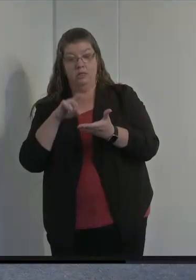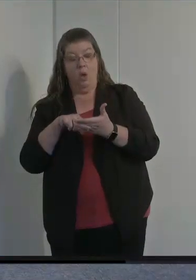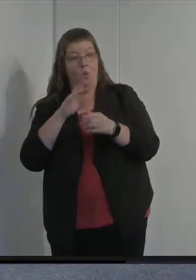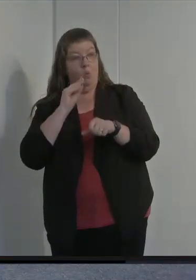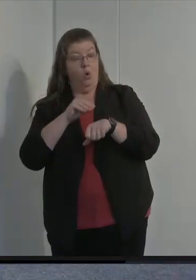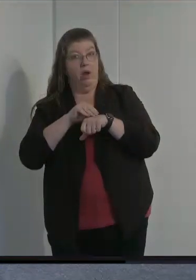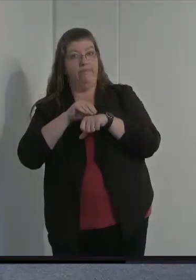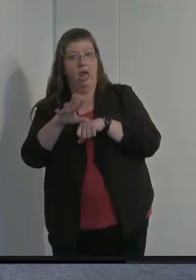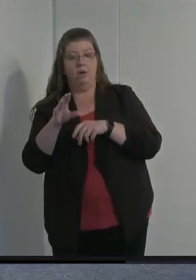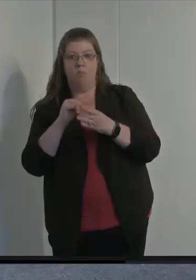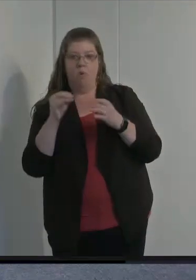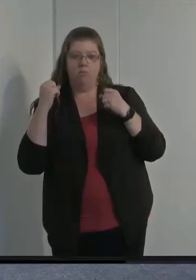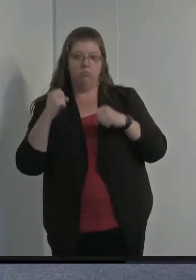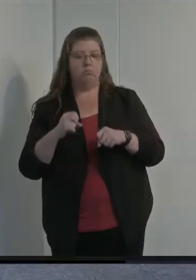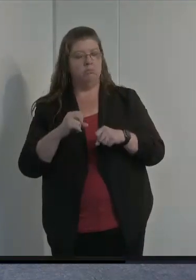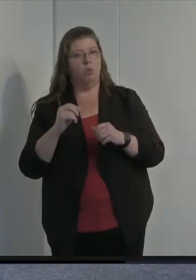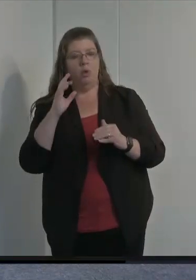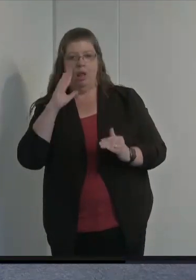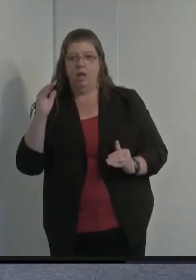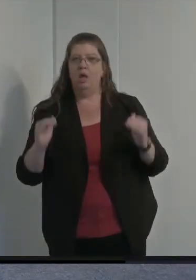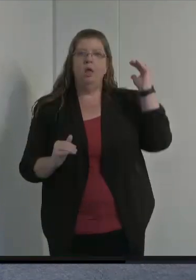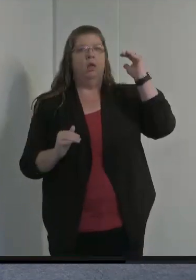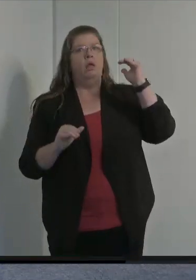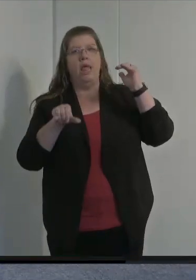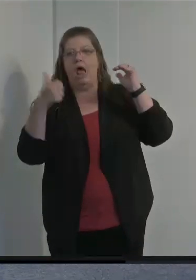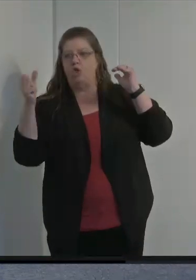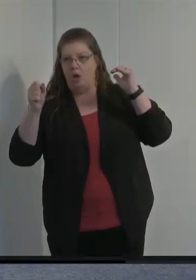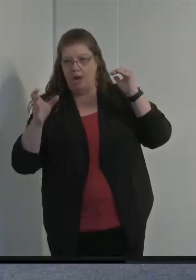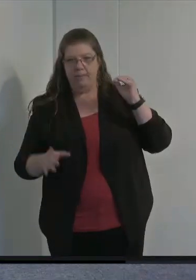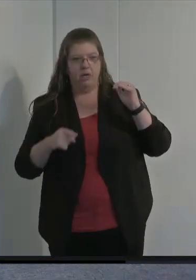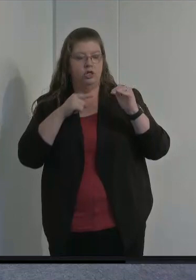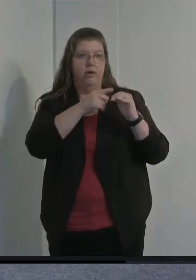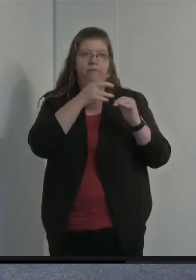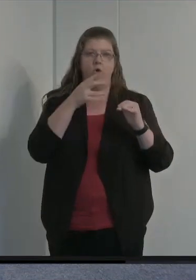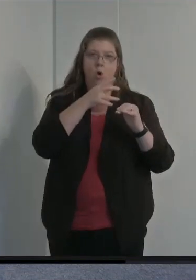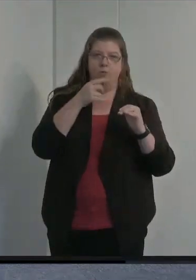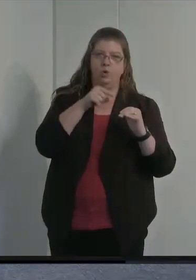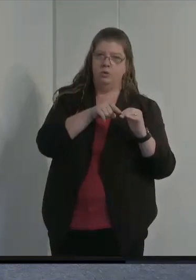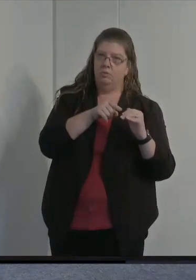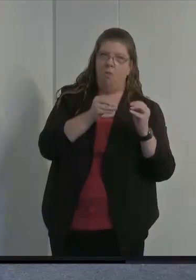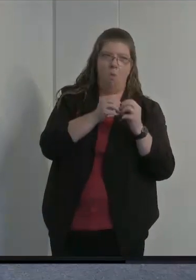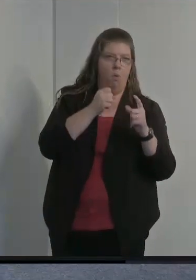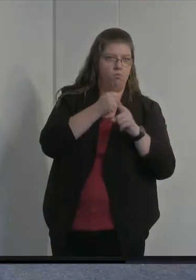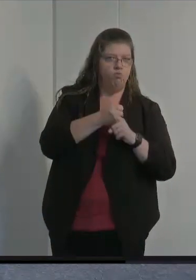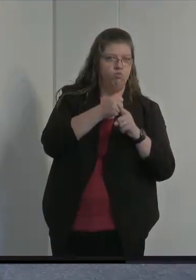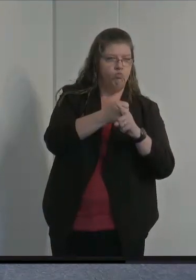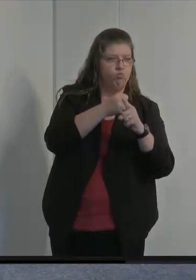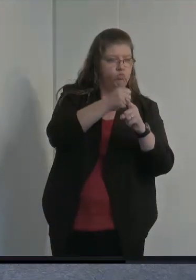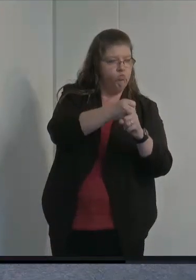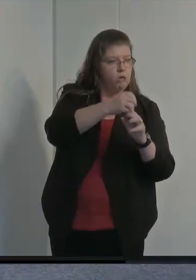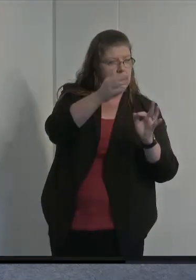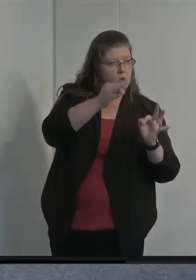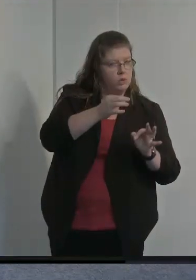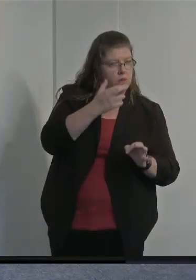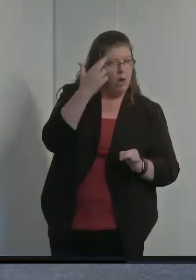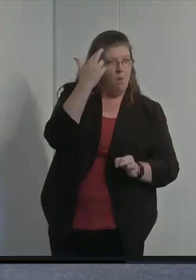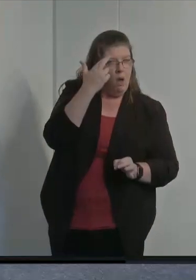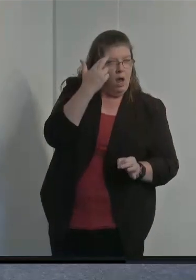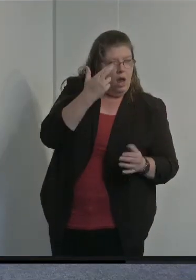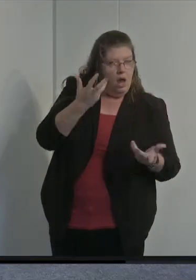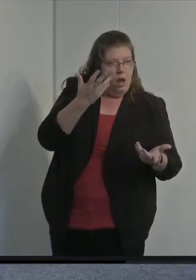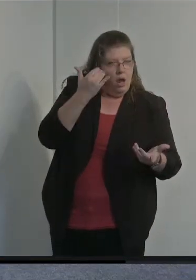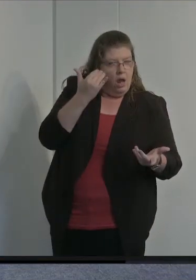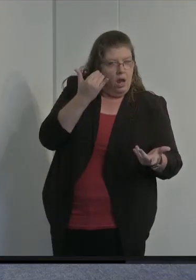affected disproportionately to other occupations in Santa Maria itself. I'm wondering if you could explain why